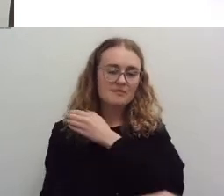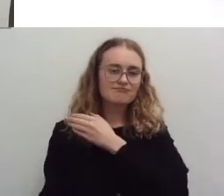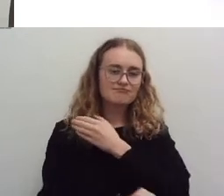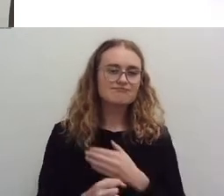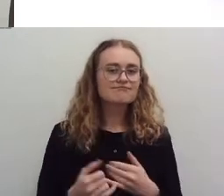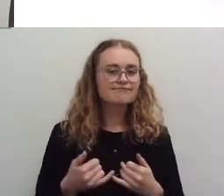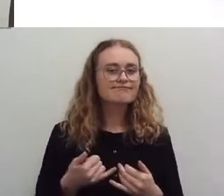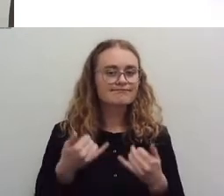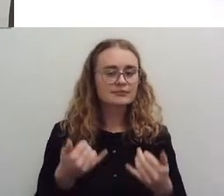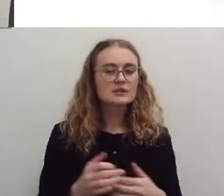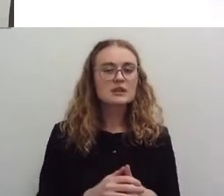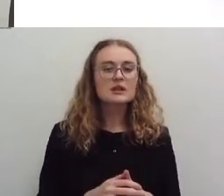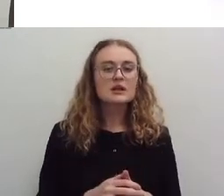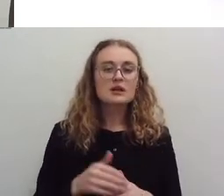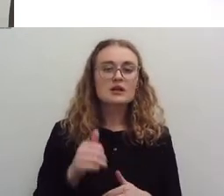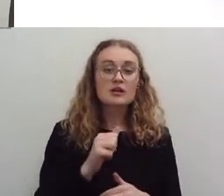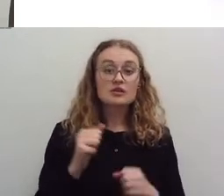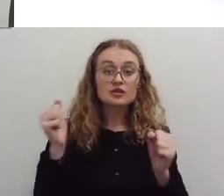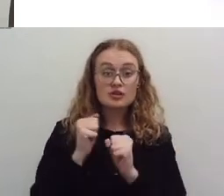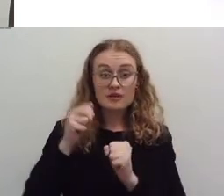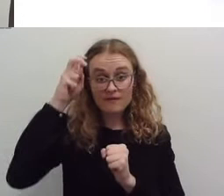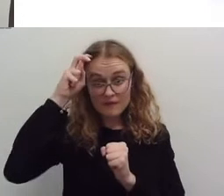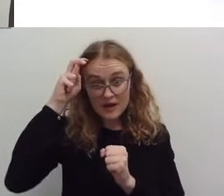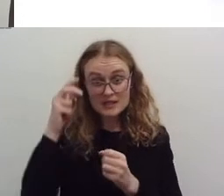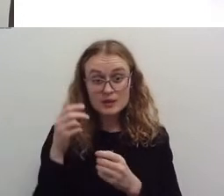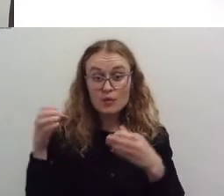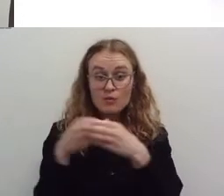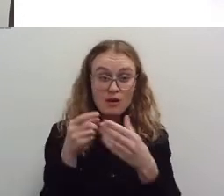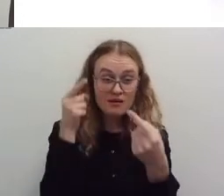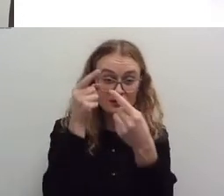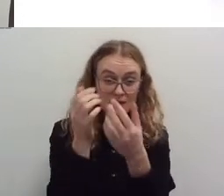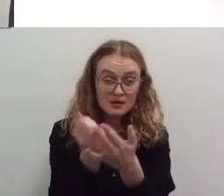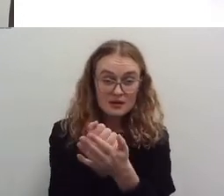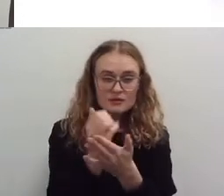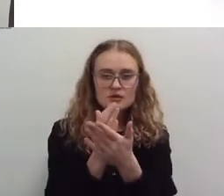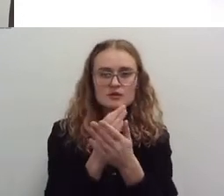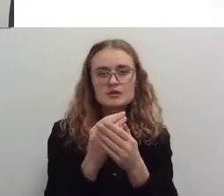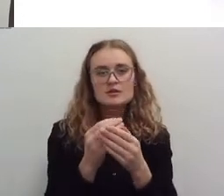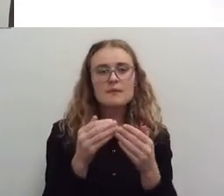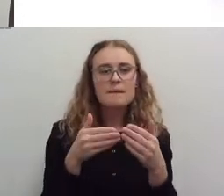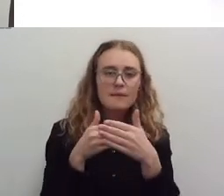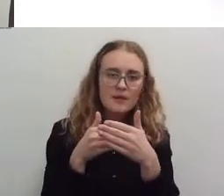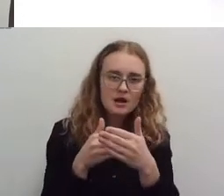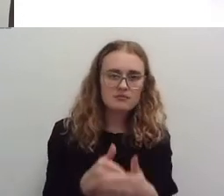for the target group, meaning children from birth to 2 years old and their parents,